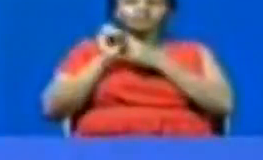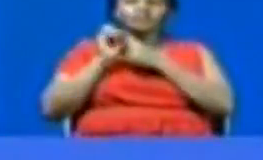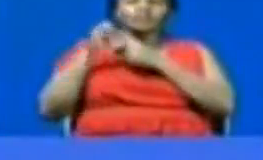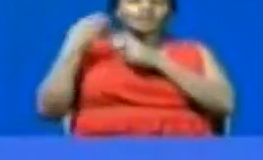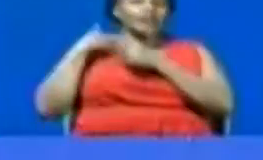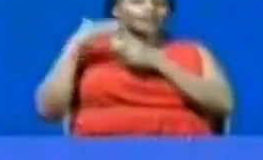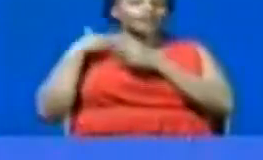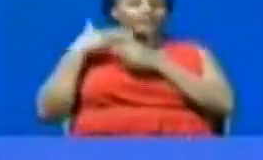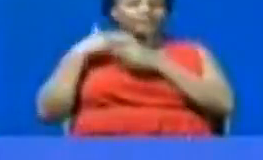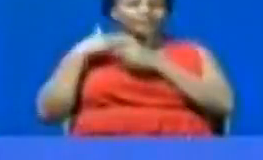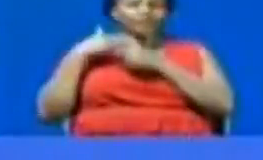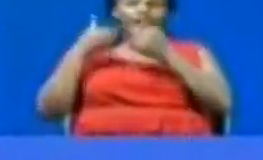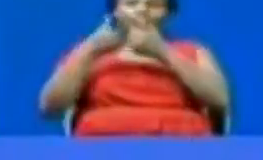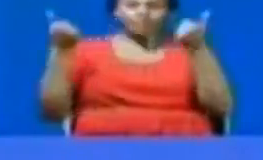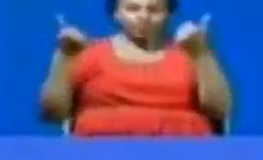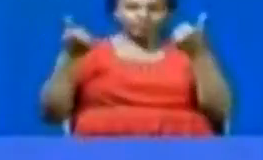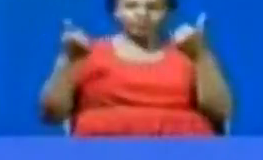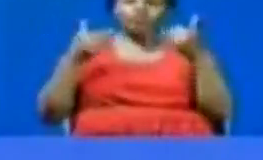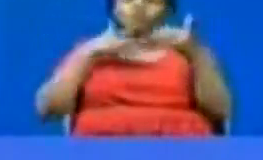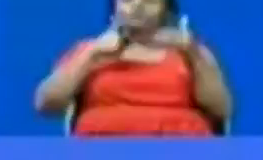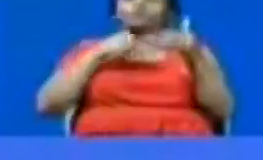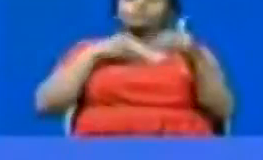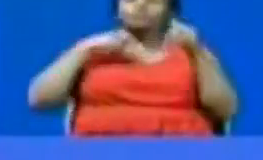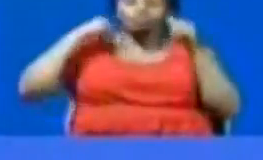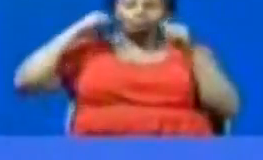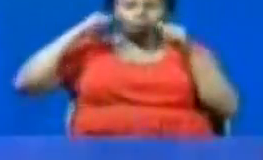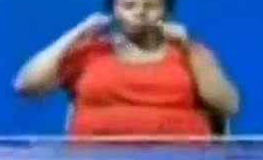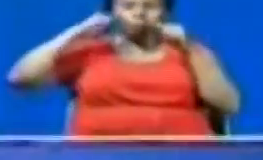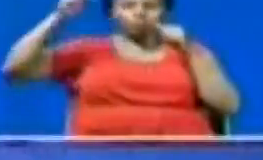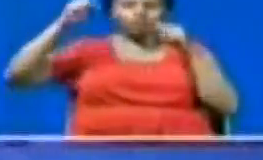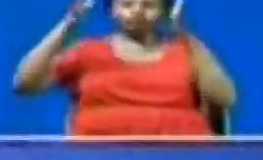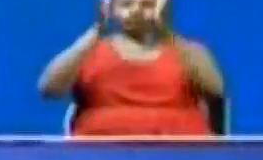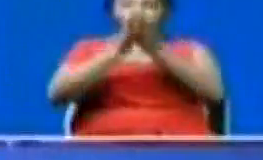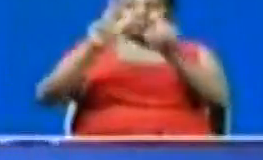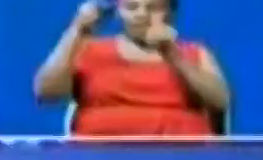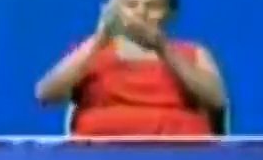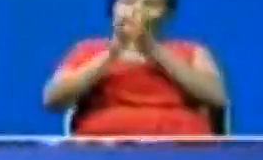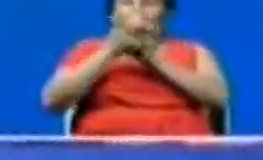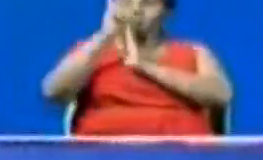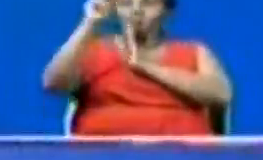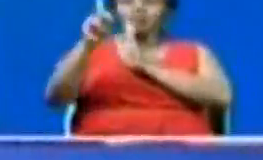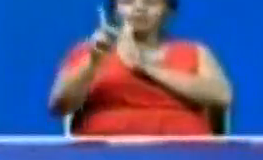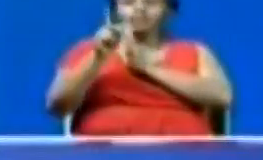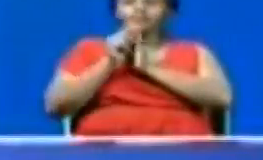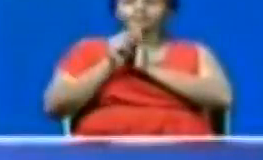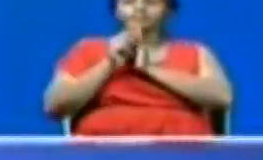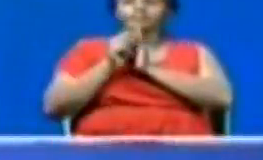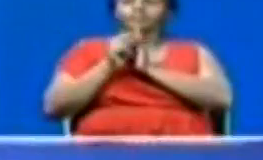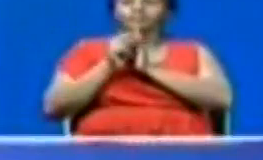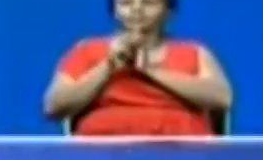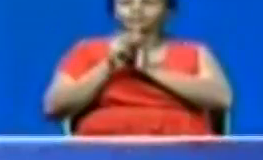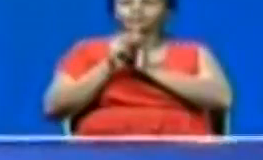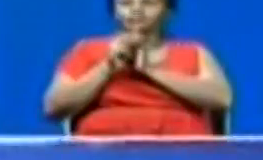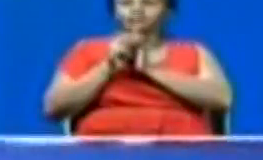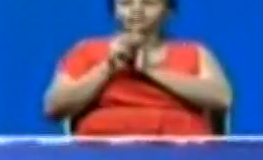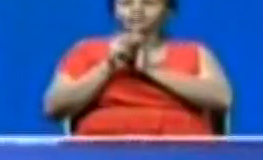chuki na mgawanyiko. Tunataka siasa ya kuunganisha wa Kenya wote wawe kitu kimoja. Mheshimiwa Ruto, ukitaka mambo